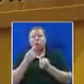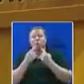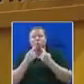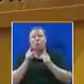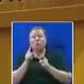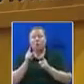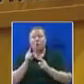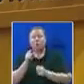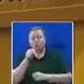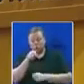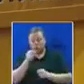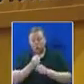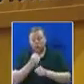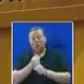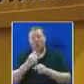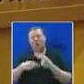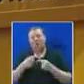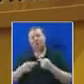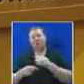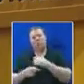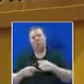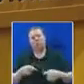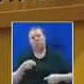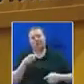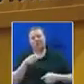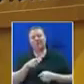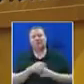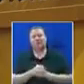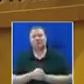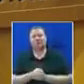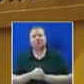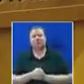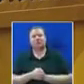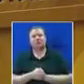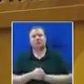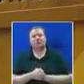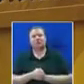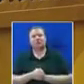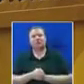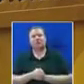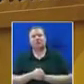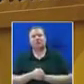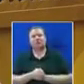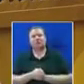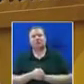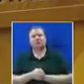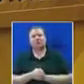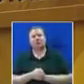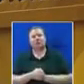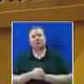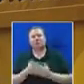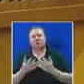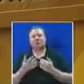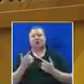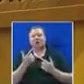has been made about the president. Okay. Let me explain this thing maybe different.